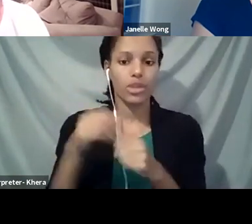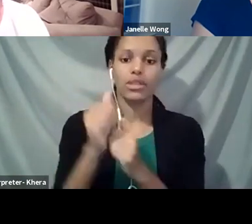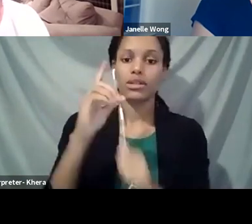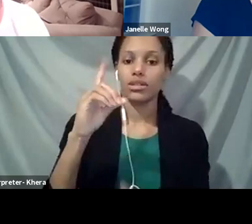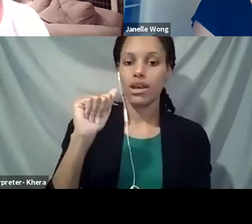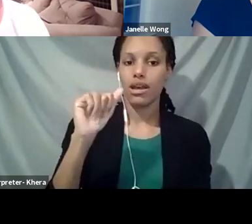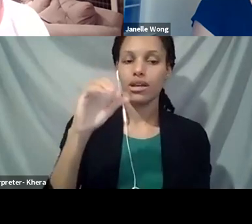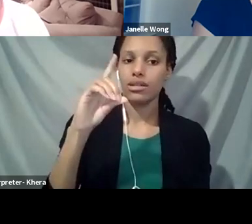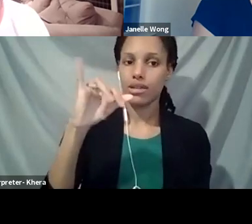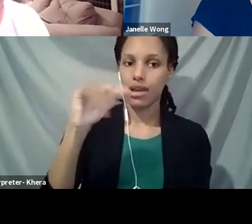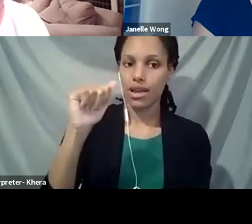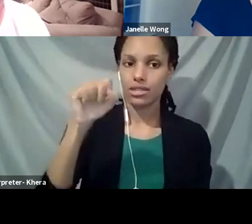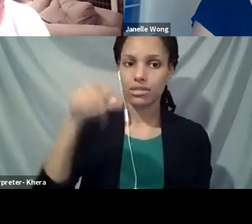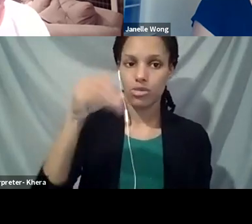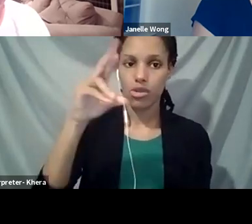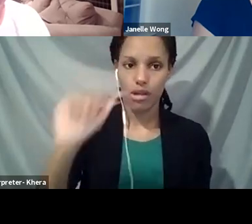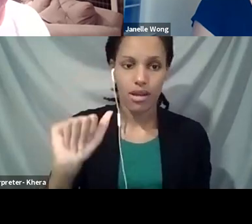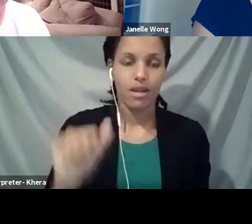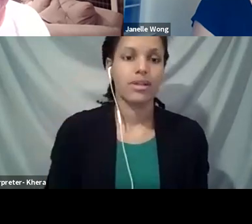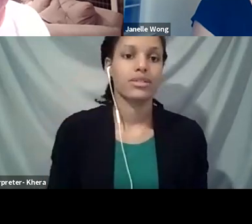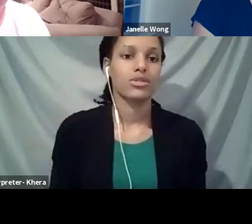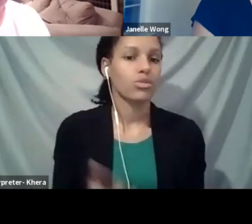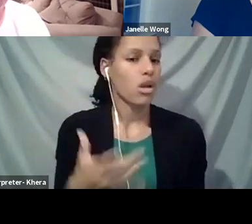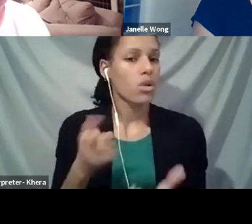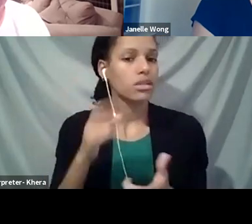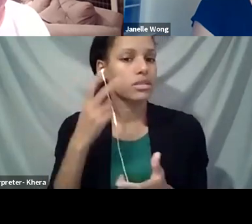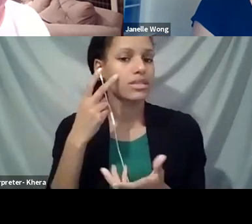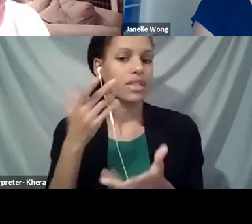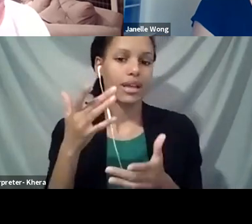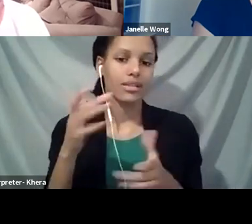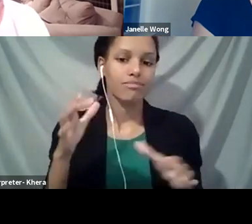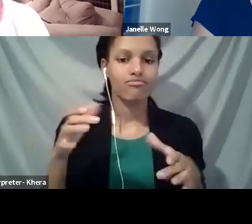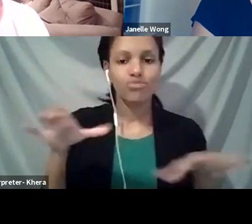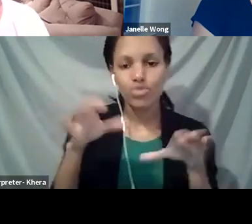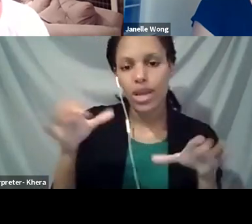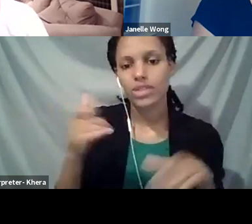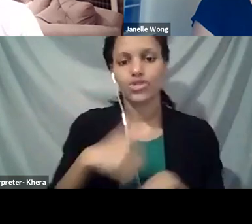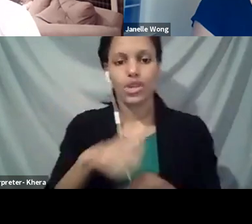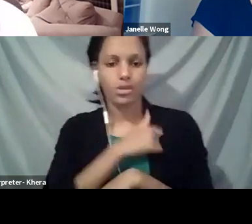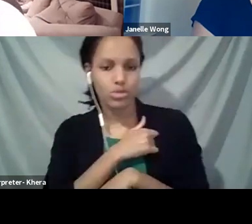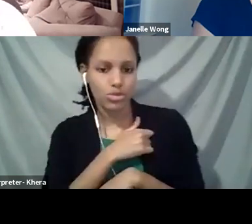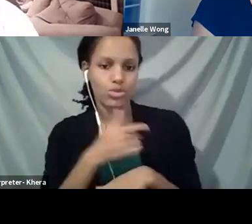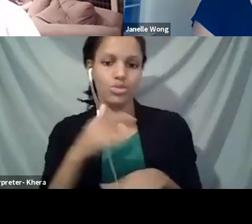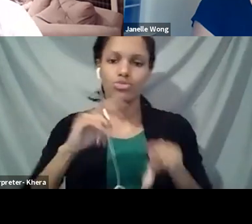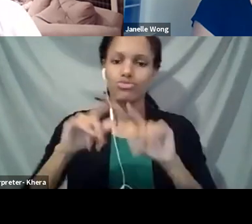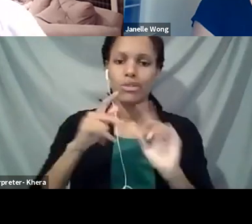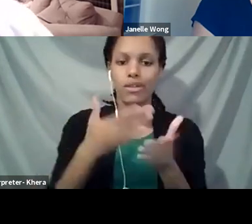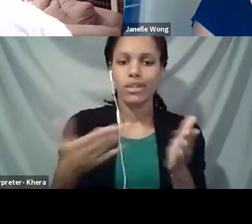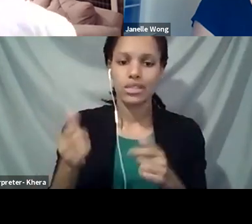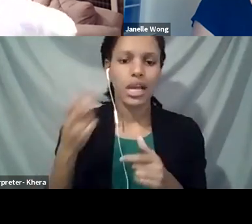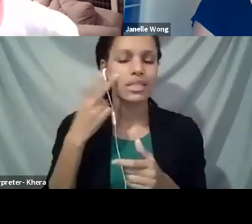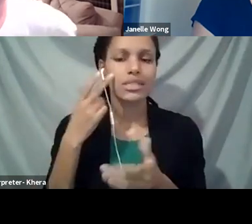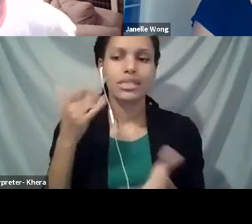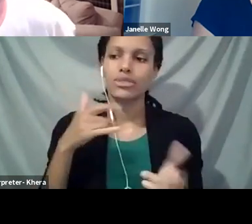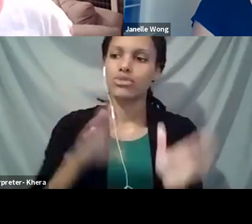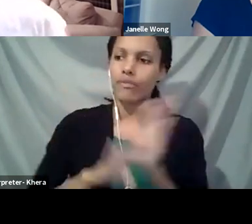And I really appreciate the idea of channeling attitudes into action, because I think that that's something we're definitely seeing happening in so many